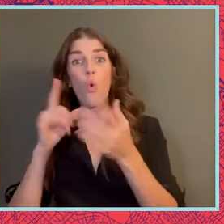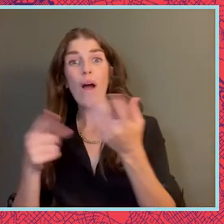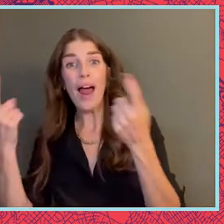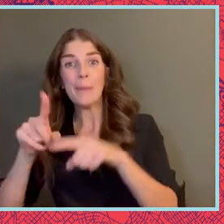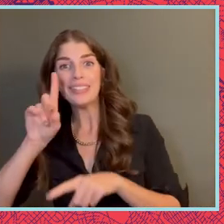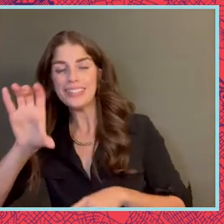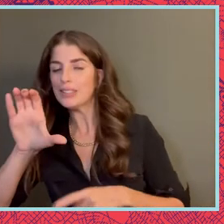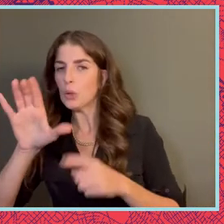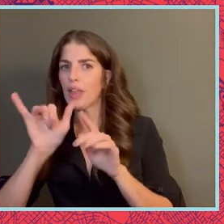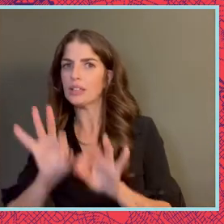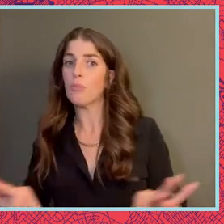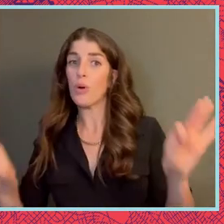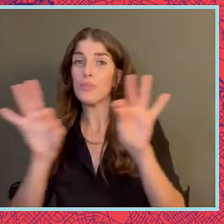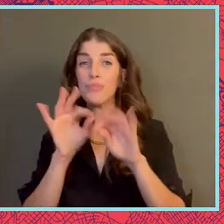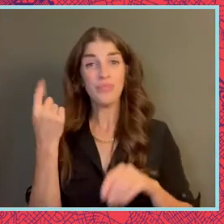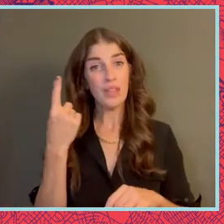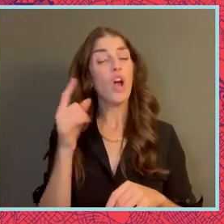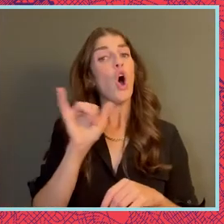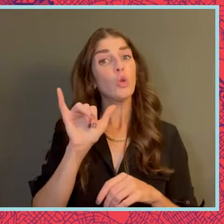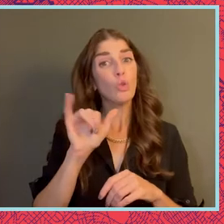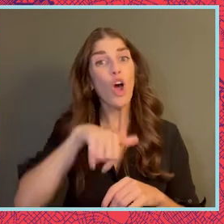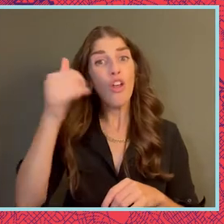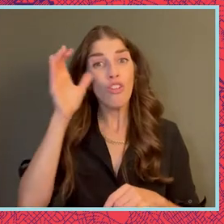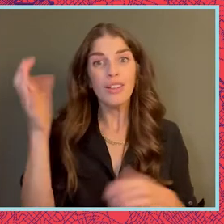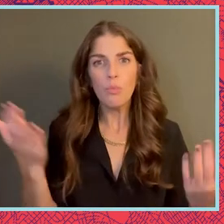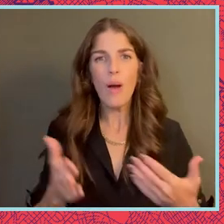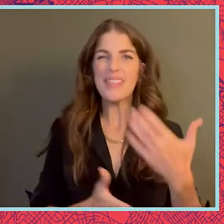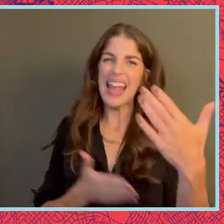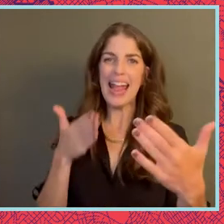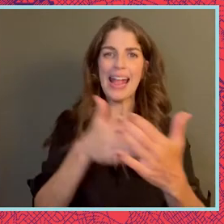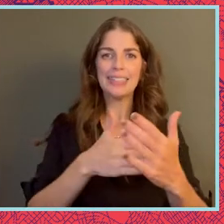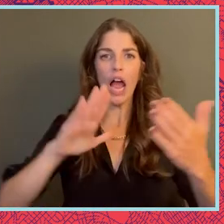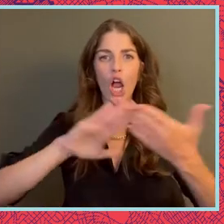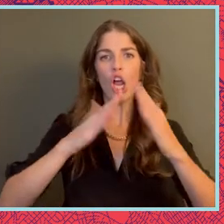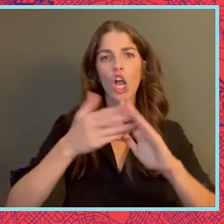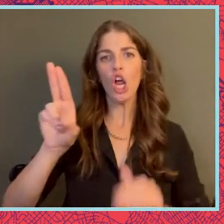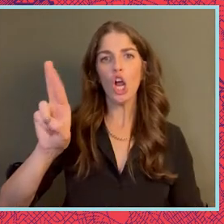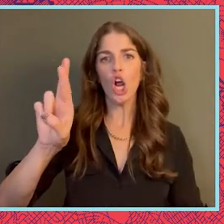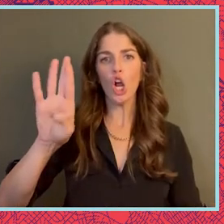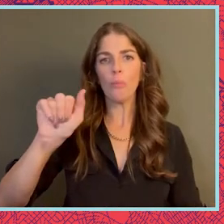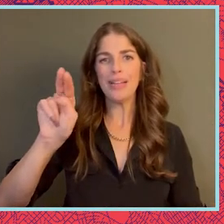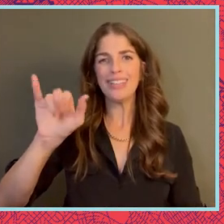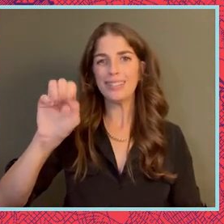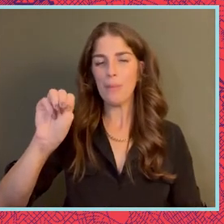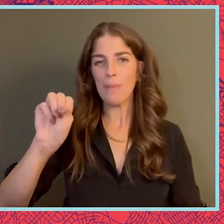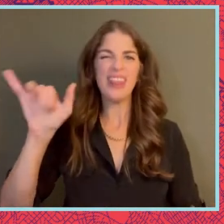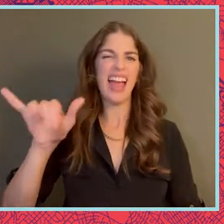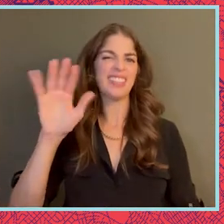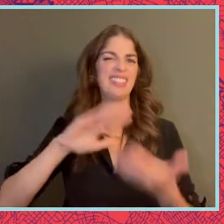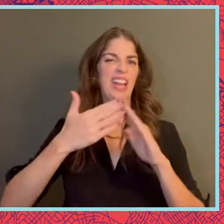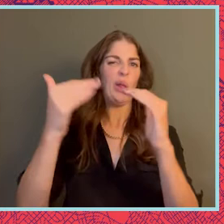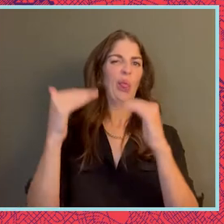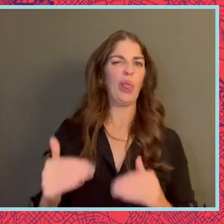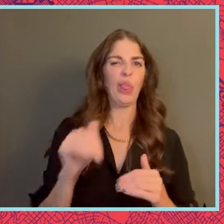is really important. You know, anti-urbanism is also part of it. You know, that somehow a city is not a real place. Atlanta deals with this.